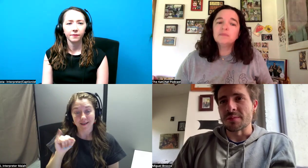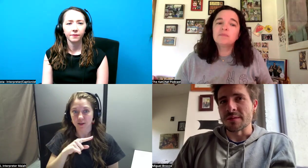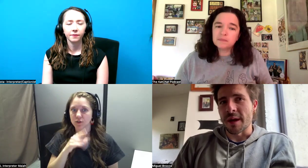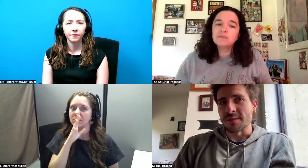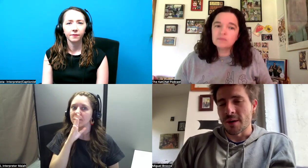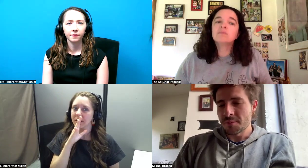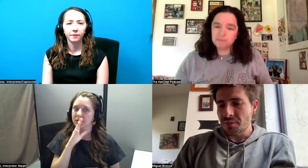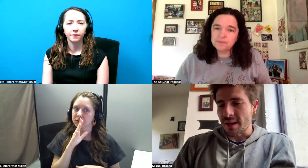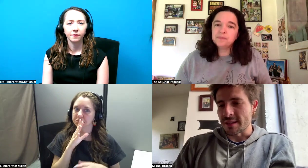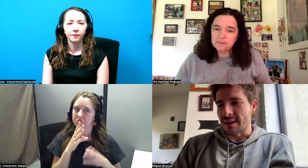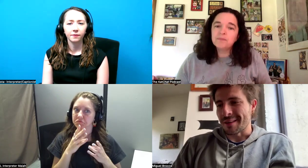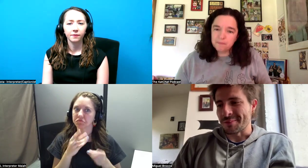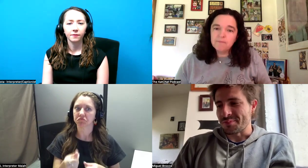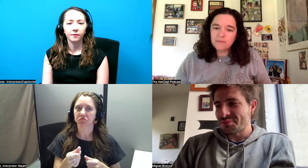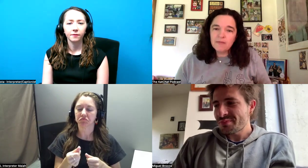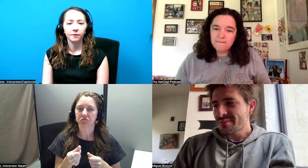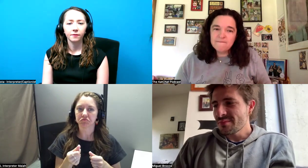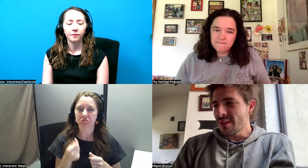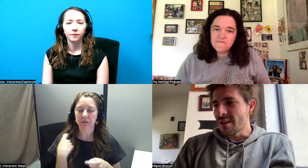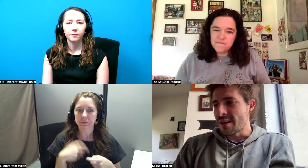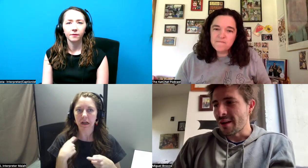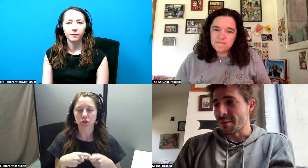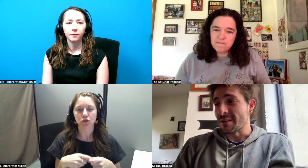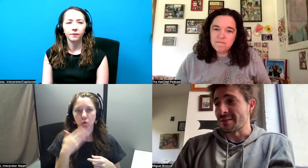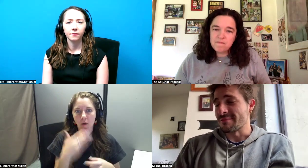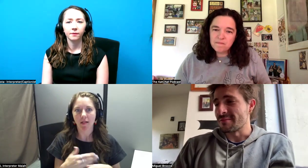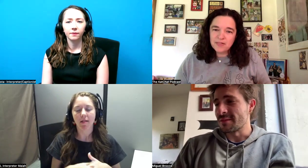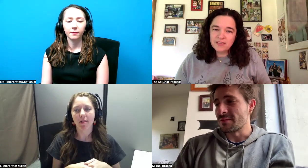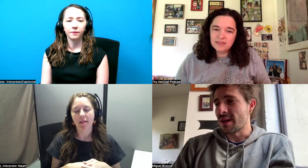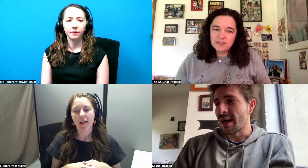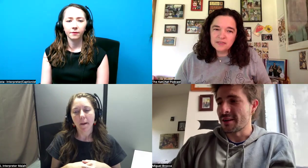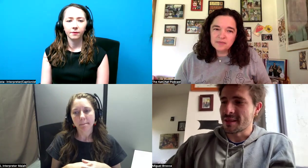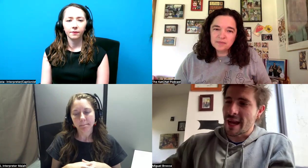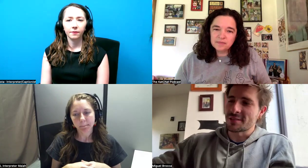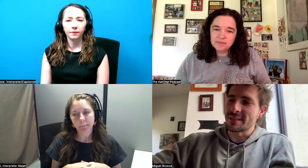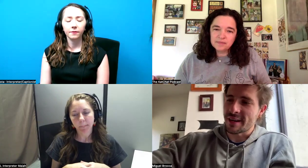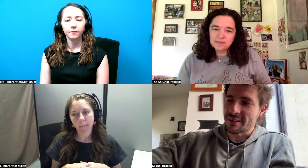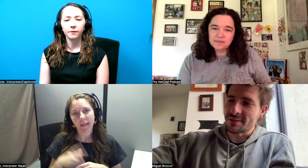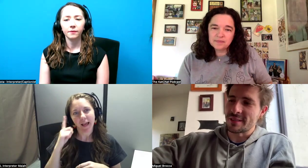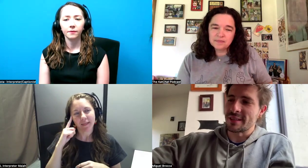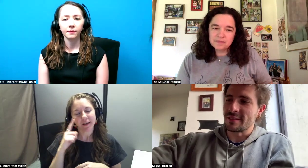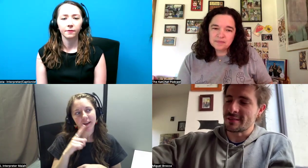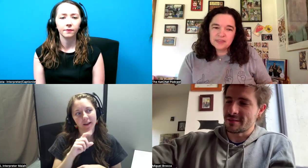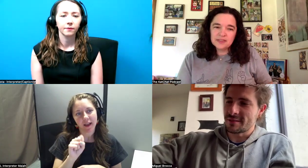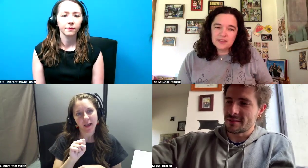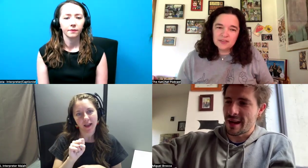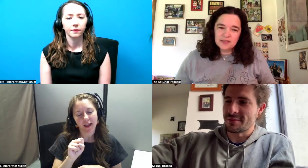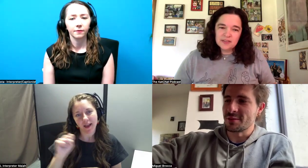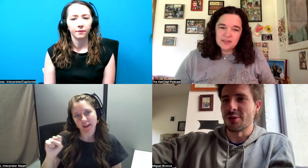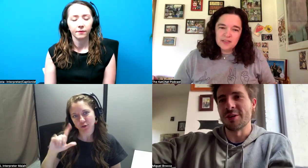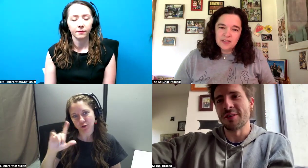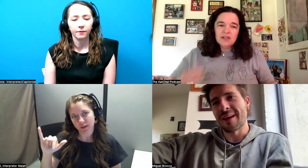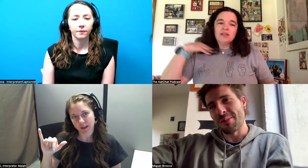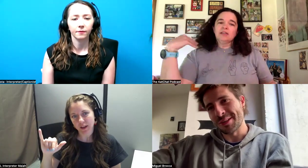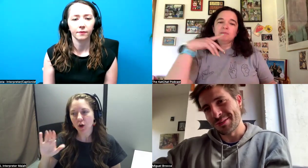does speak Spanish well, and I mean, I think Ashley's character didn't have